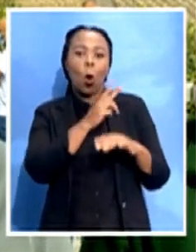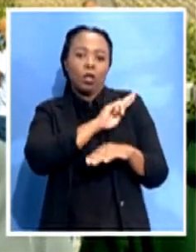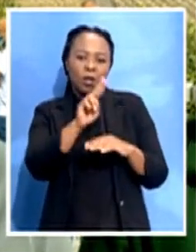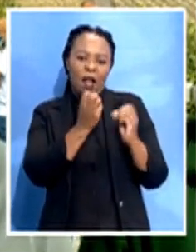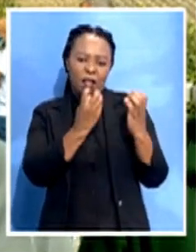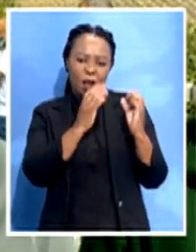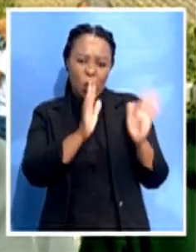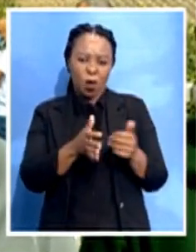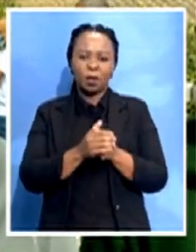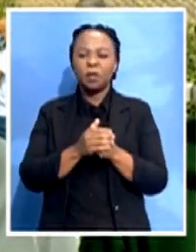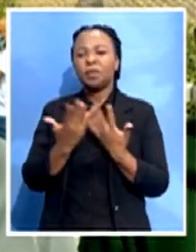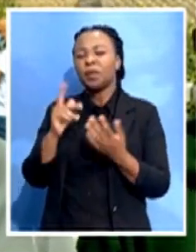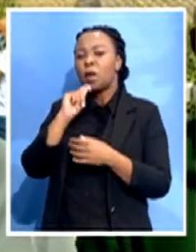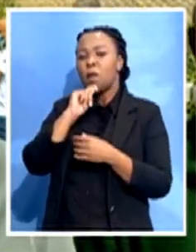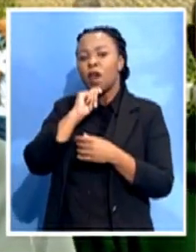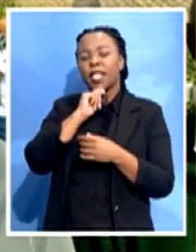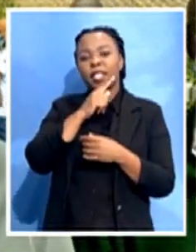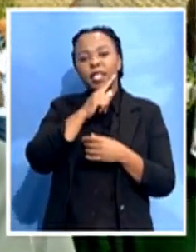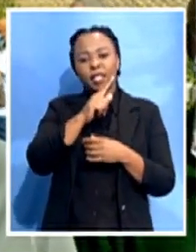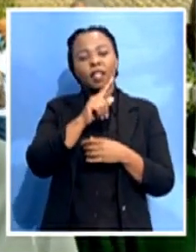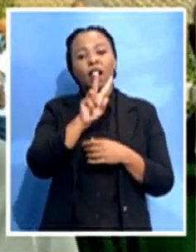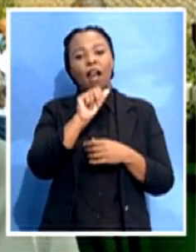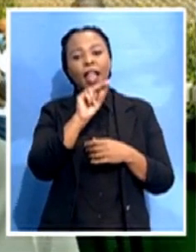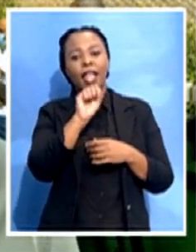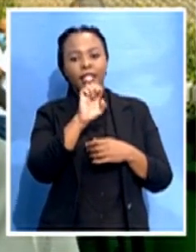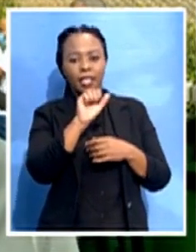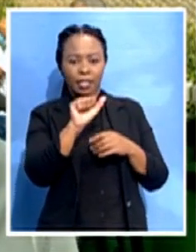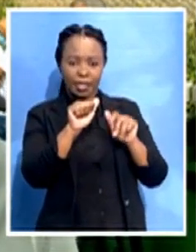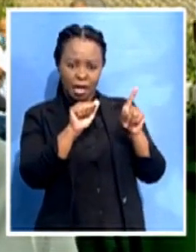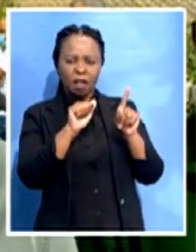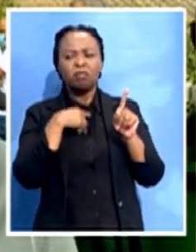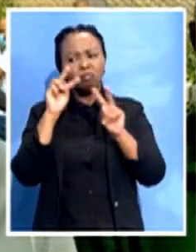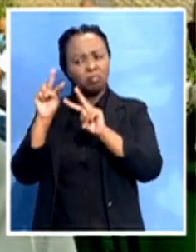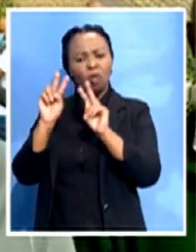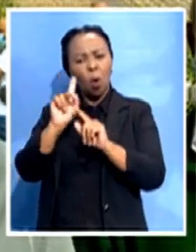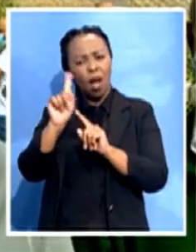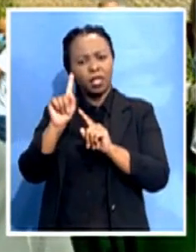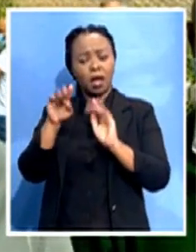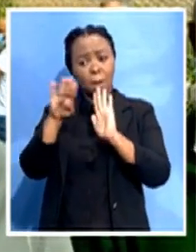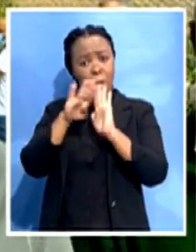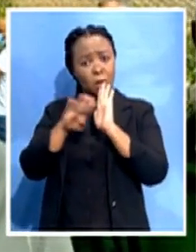you observed already? Has the vaccination process started for the doctors?